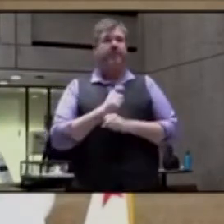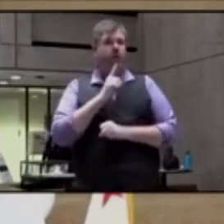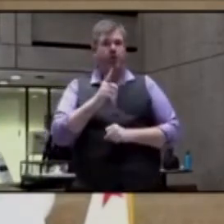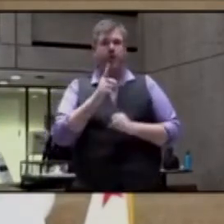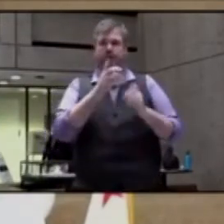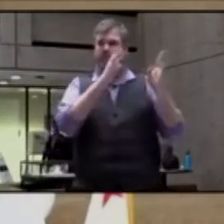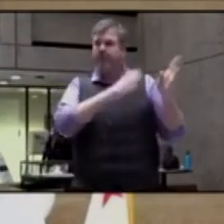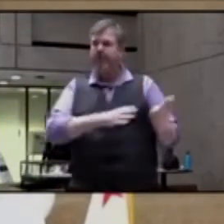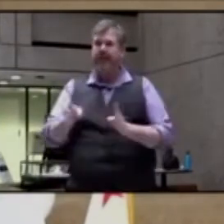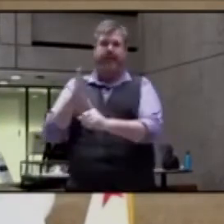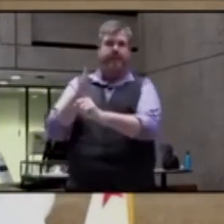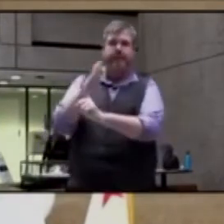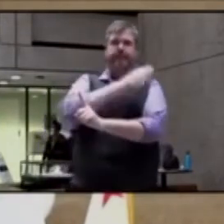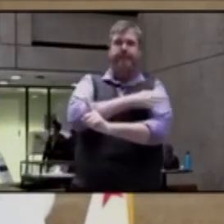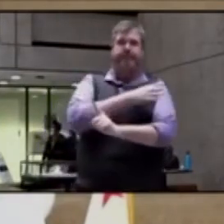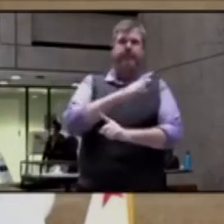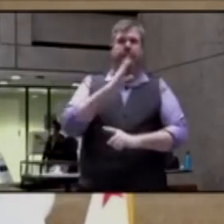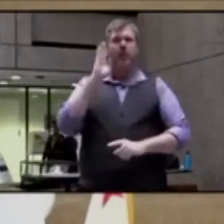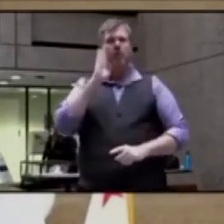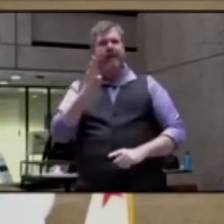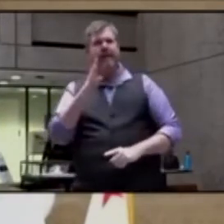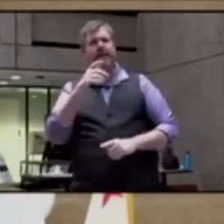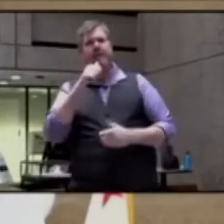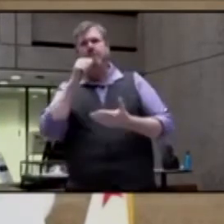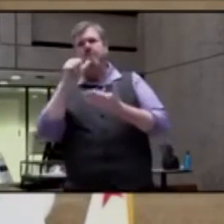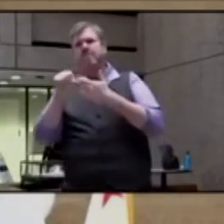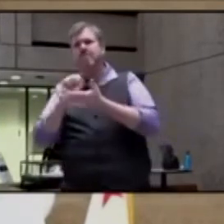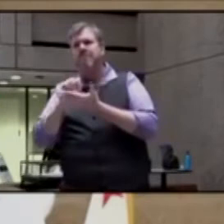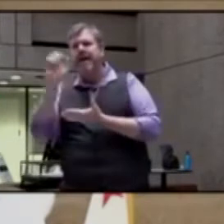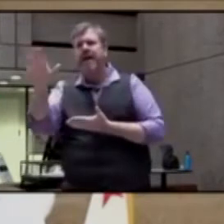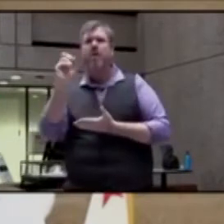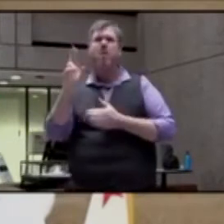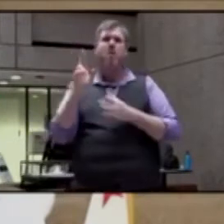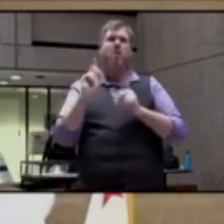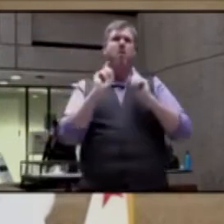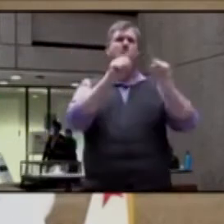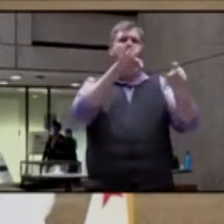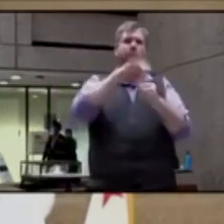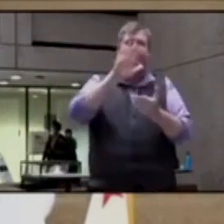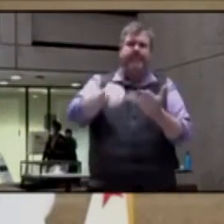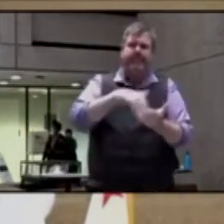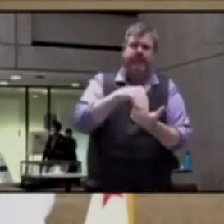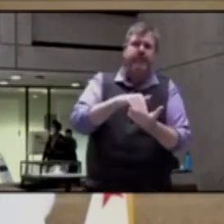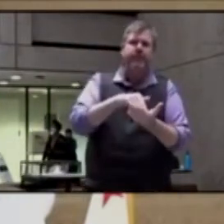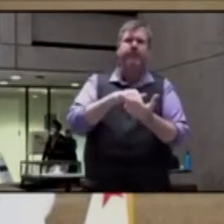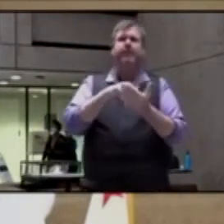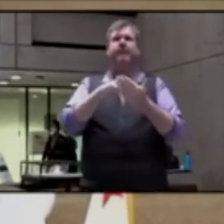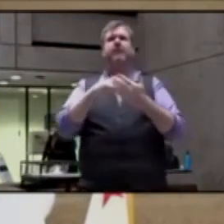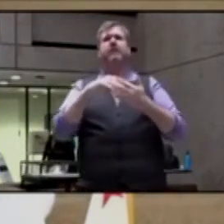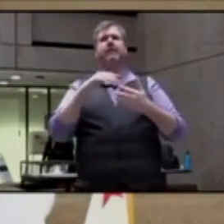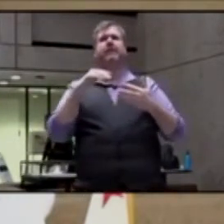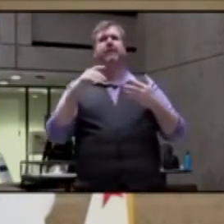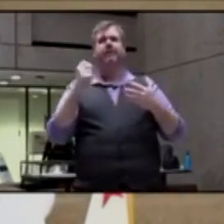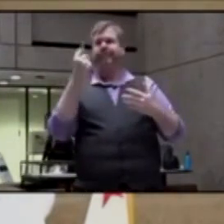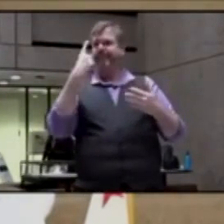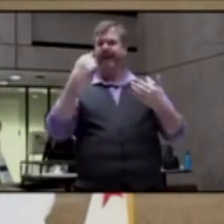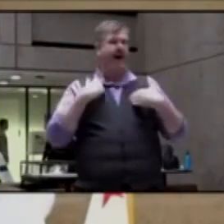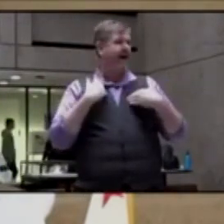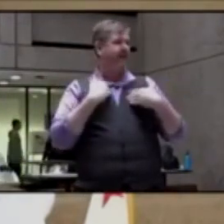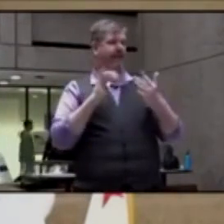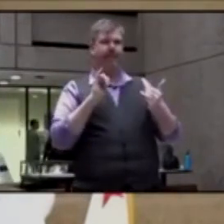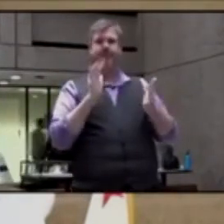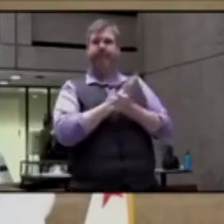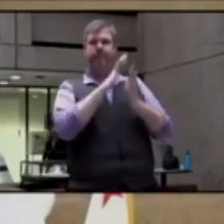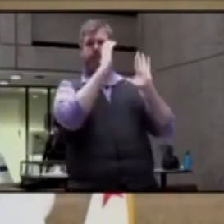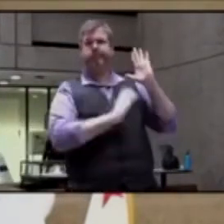go to a vote center? Where's, my list of my vote centers that I'm going to choose one to go vote at. So whatever